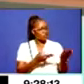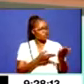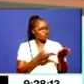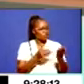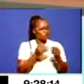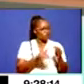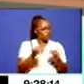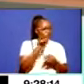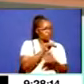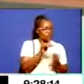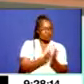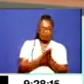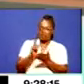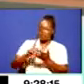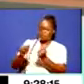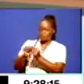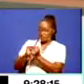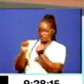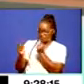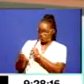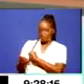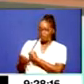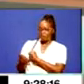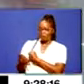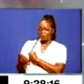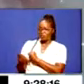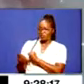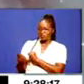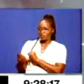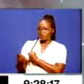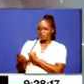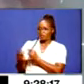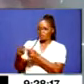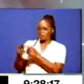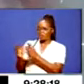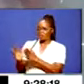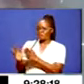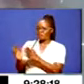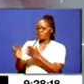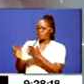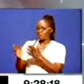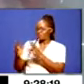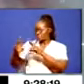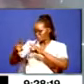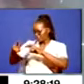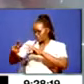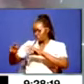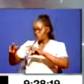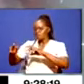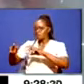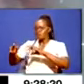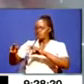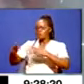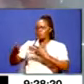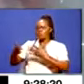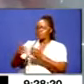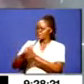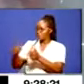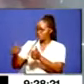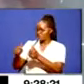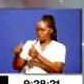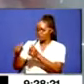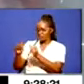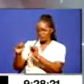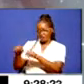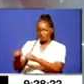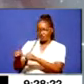advancement? What has changed is the engineers have come up and looked at how effective can it be if